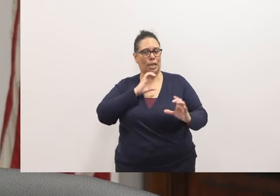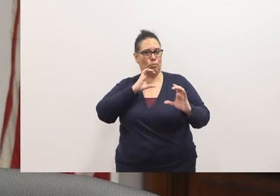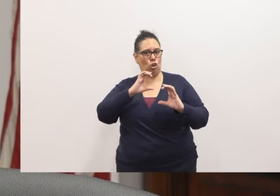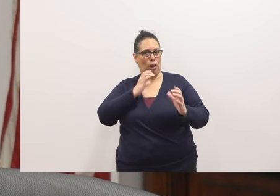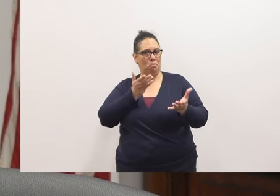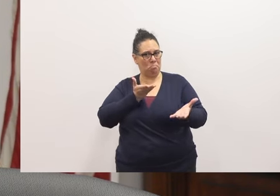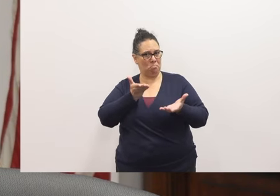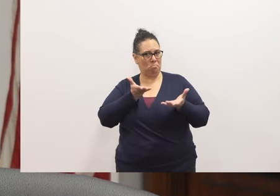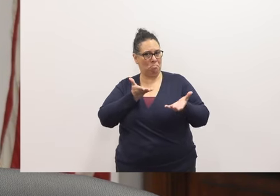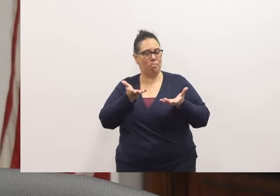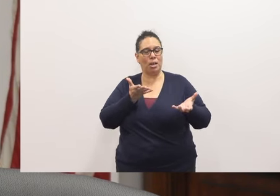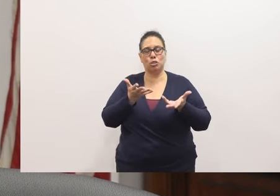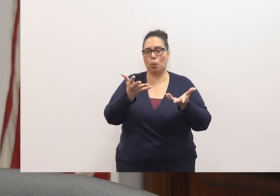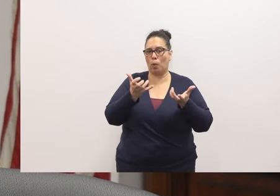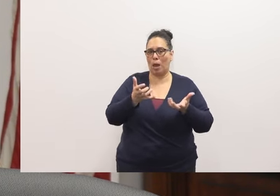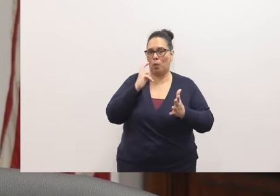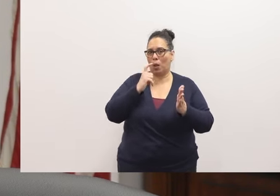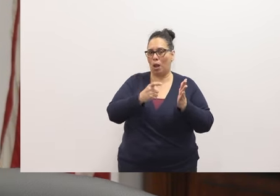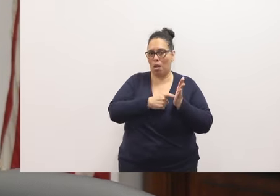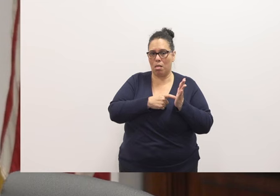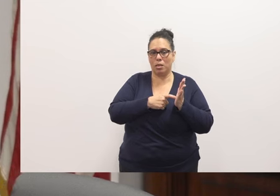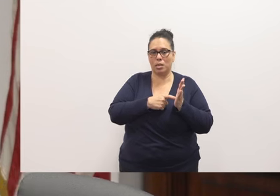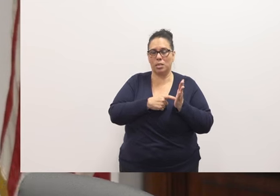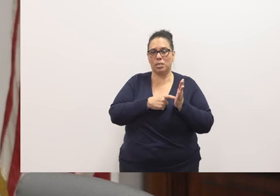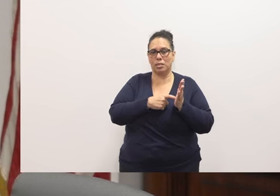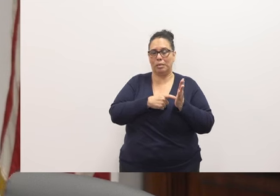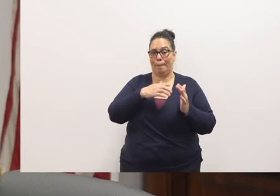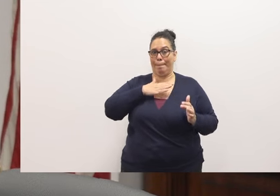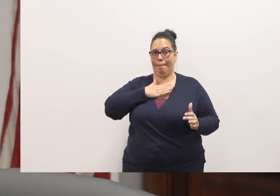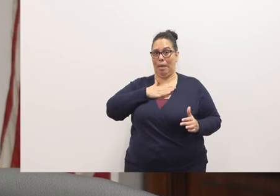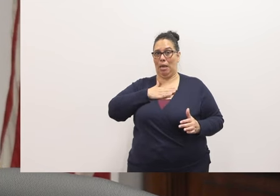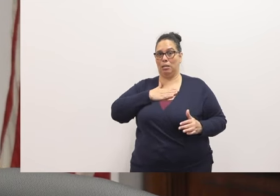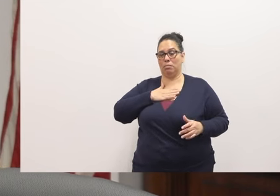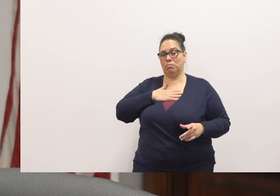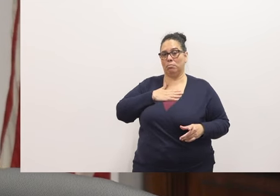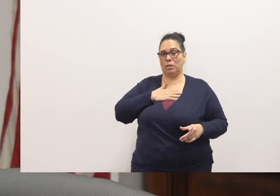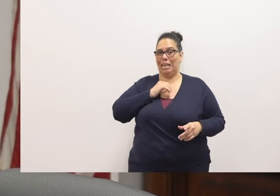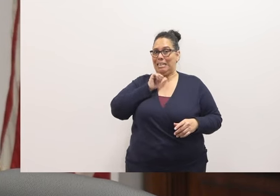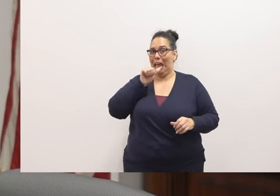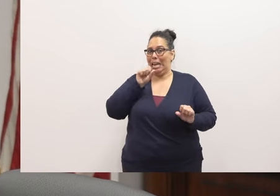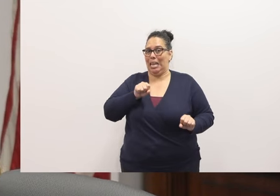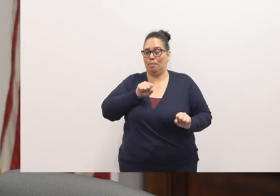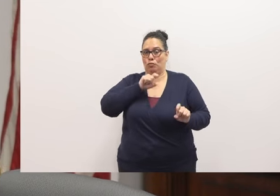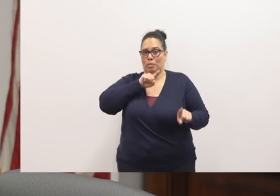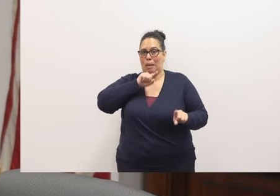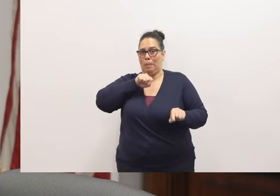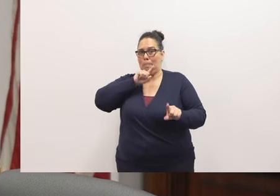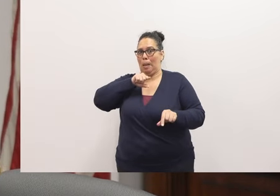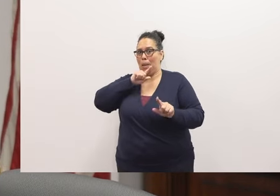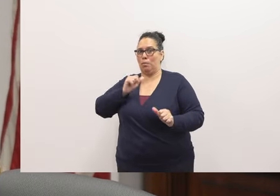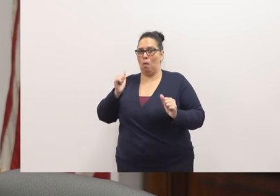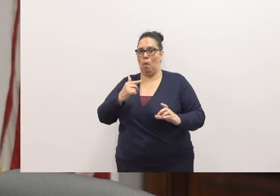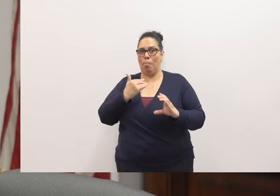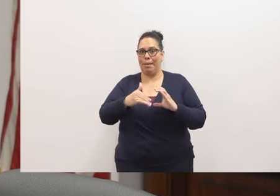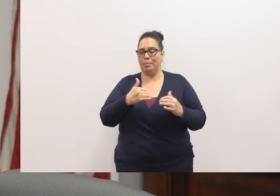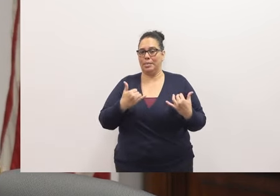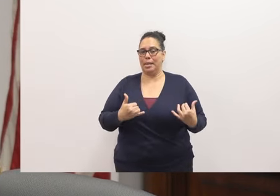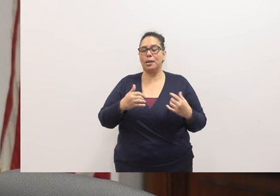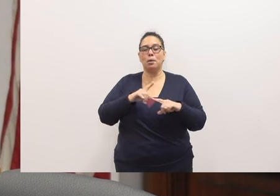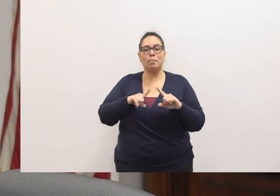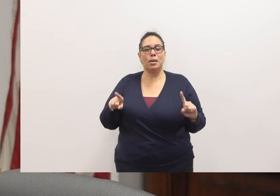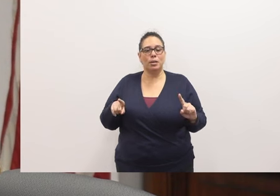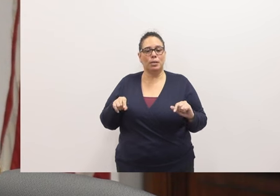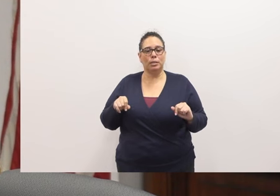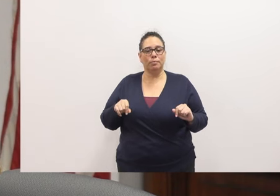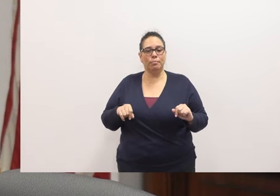us. So we just want to acknowledge that, at least from my end, I'm not able to respond to every single email that we got today,